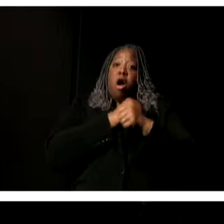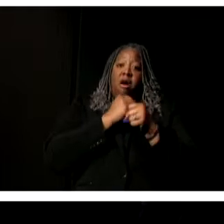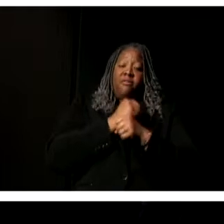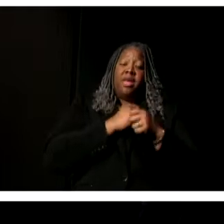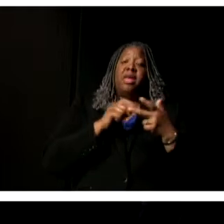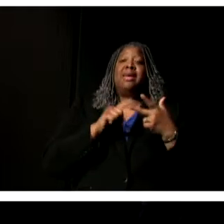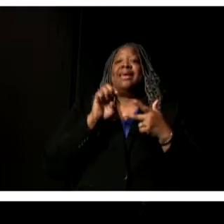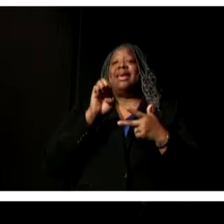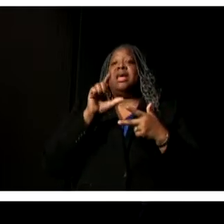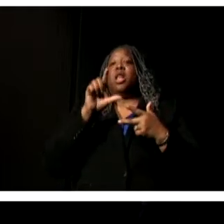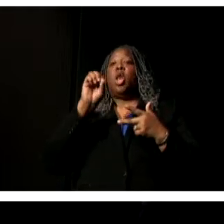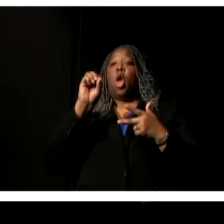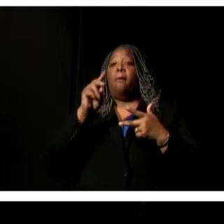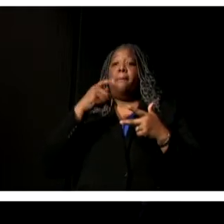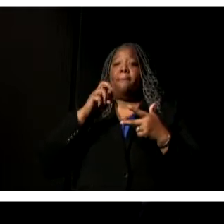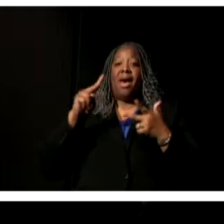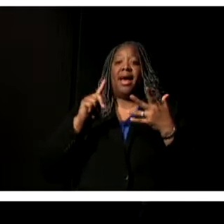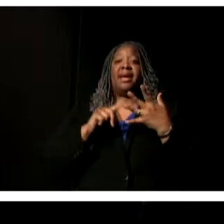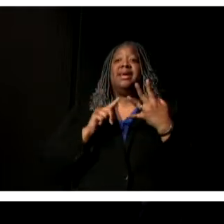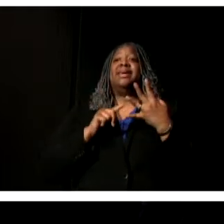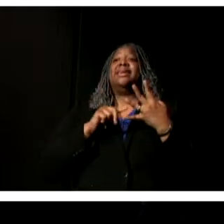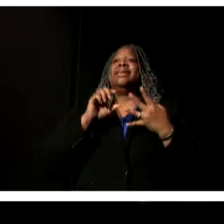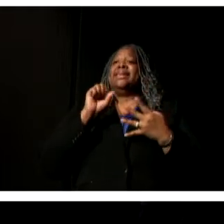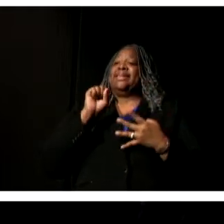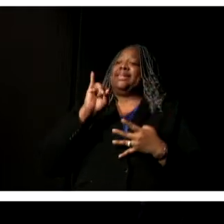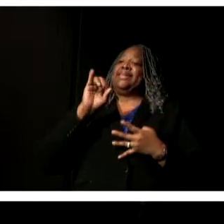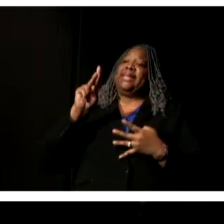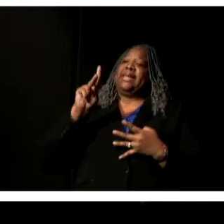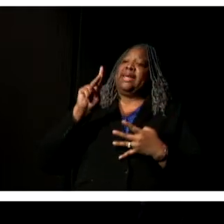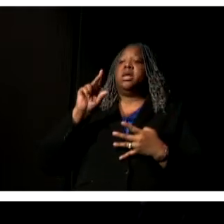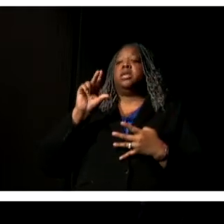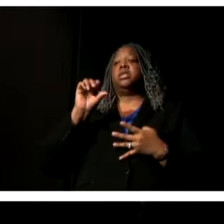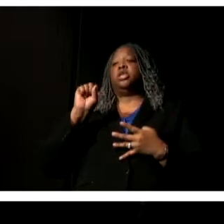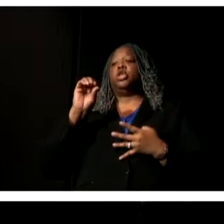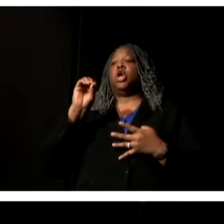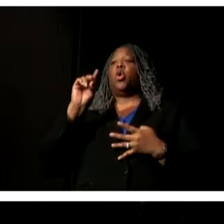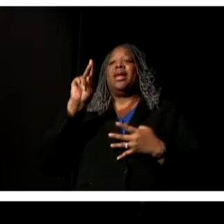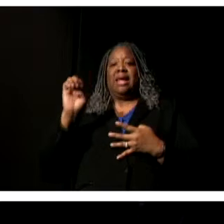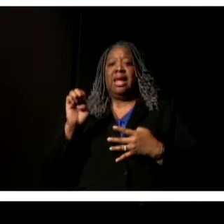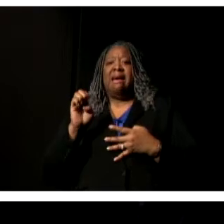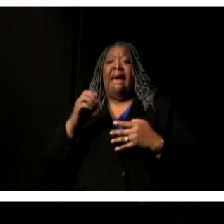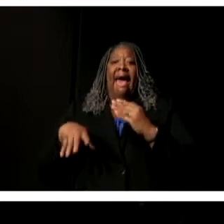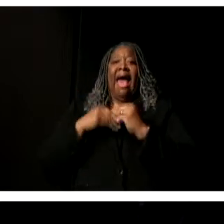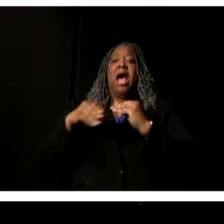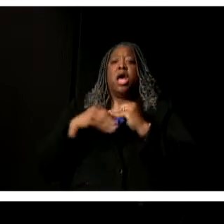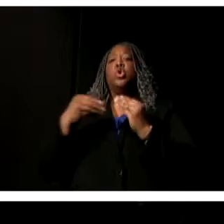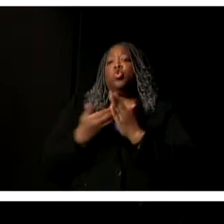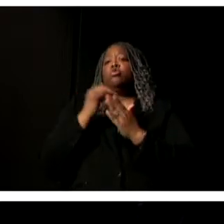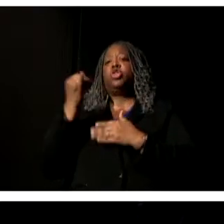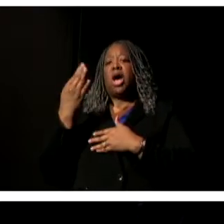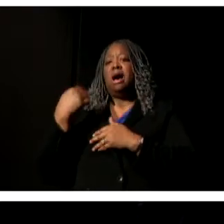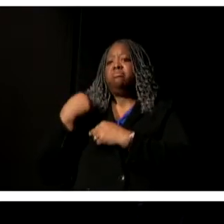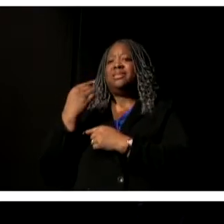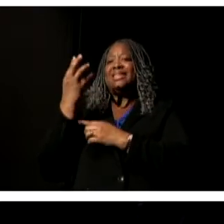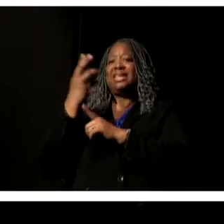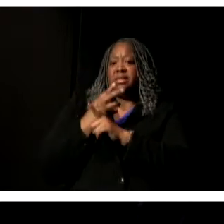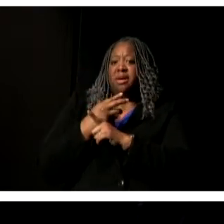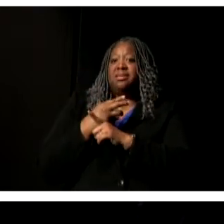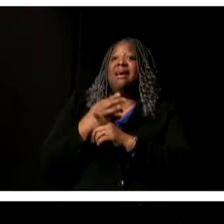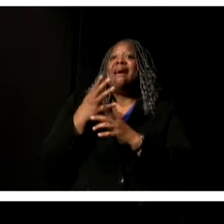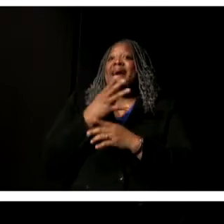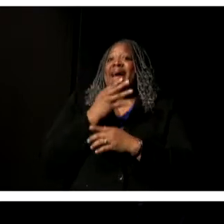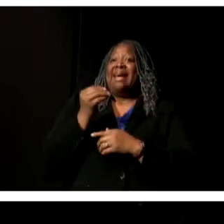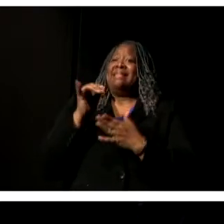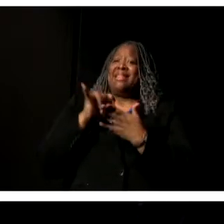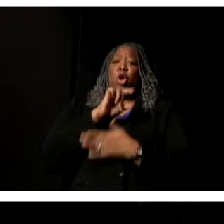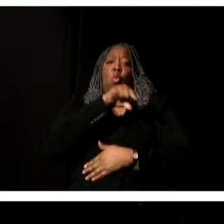Sauer, and Fiocchi all added new jobs in recent months. And yes, Aldi is another job creator and a